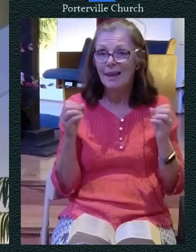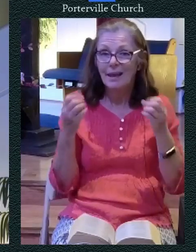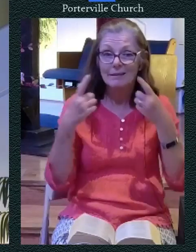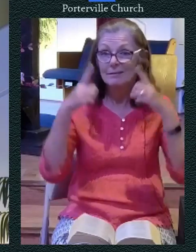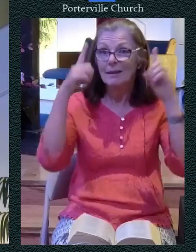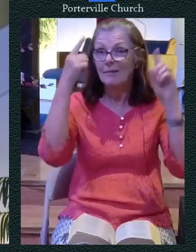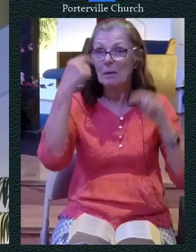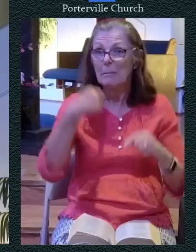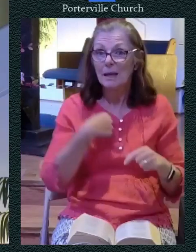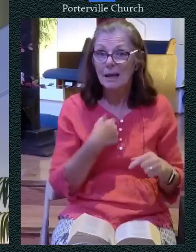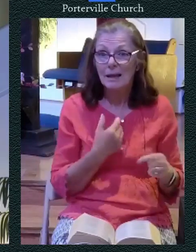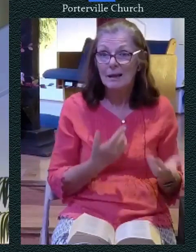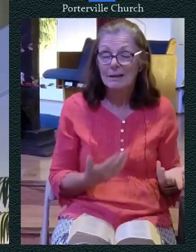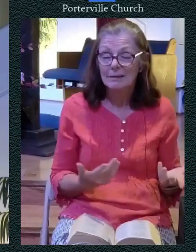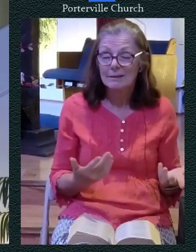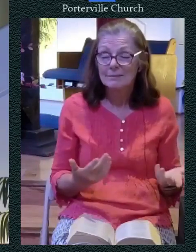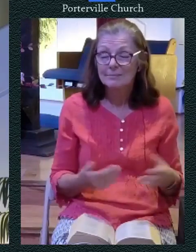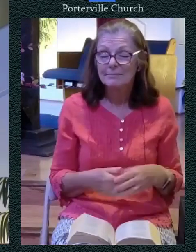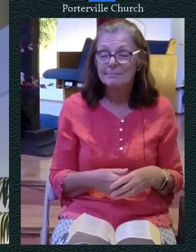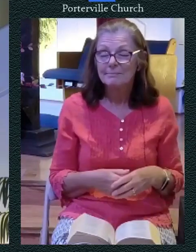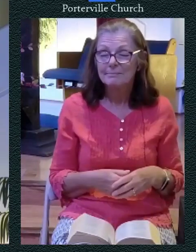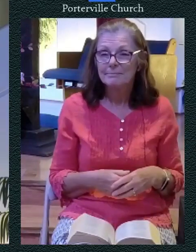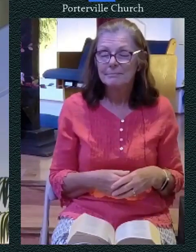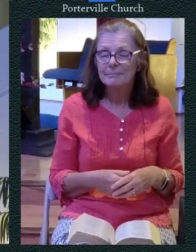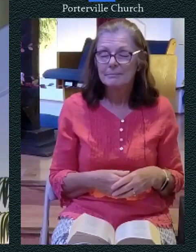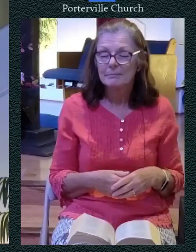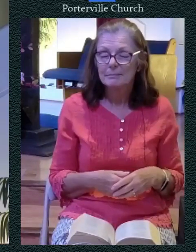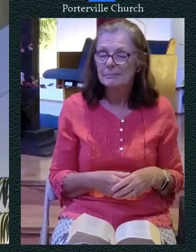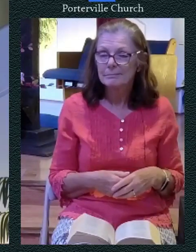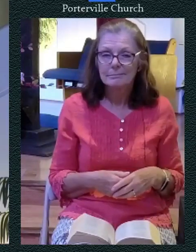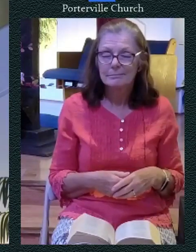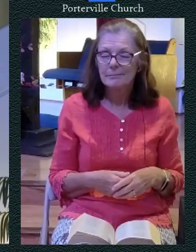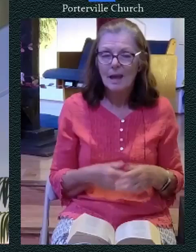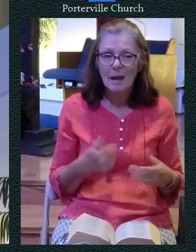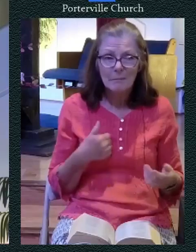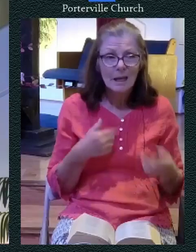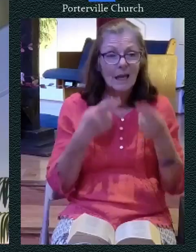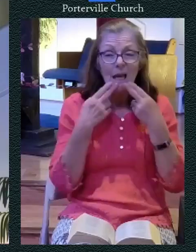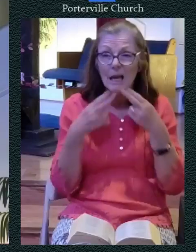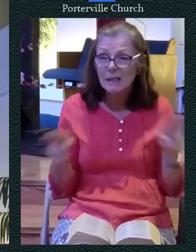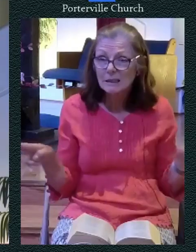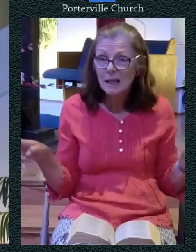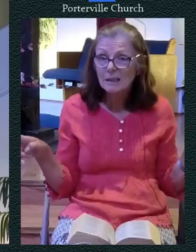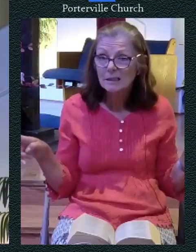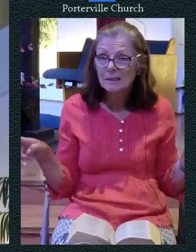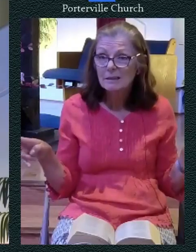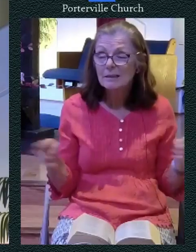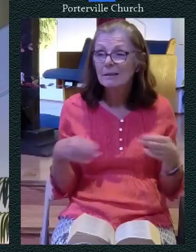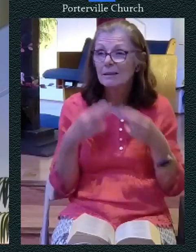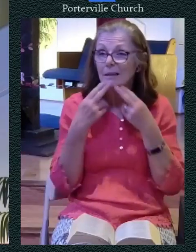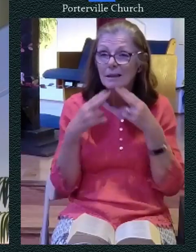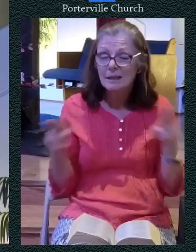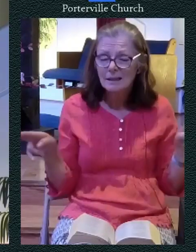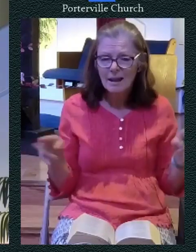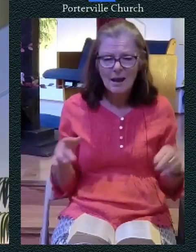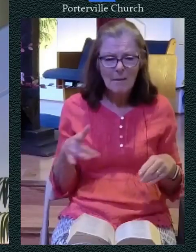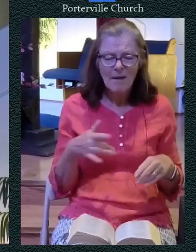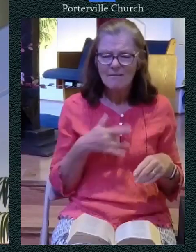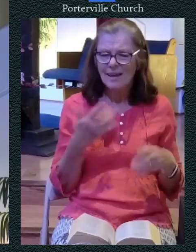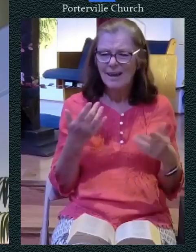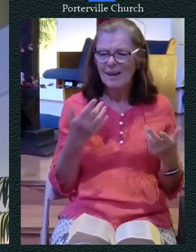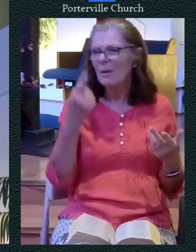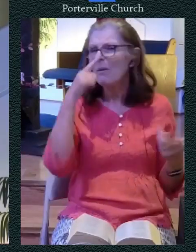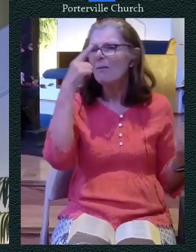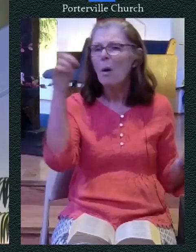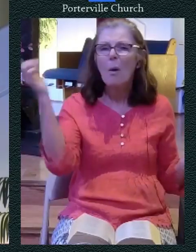feeling. And I washed my hands in innocence. And that all feels vain because I've been stricken all